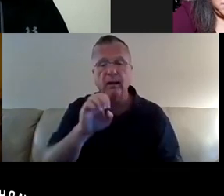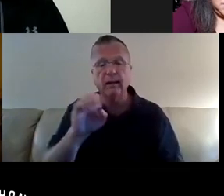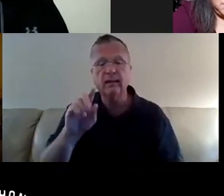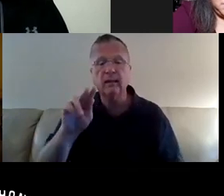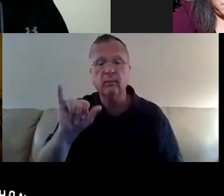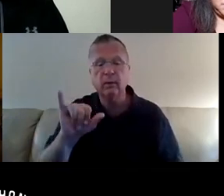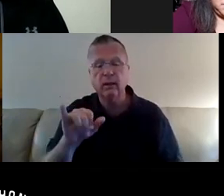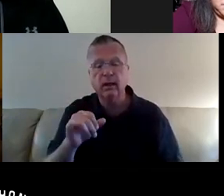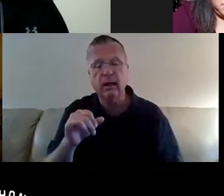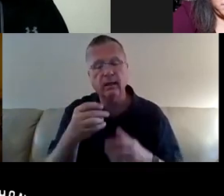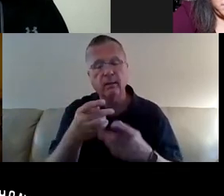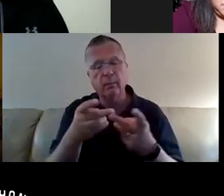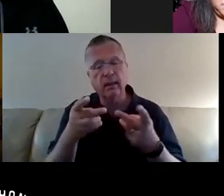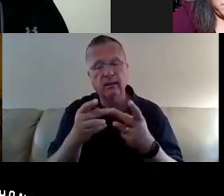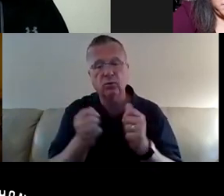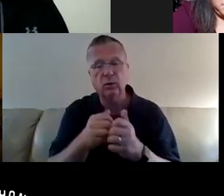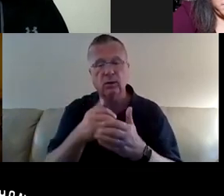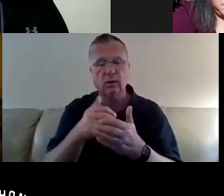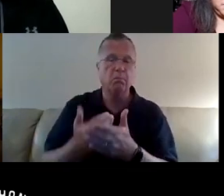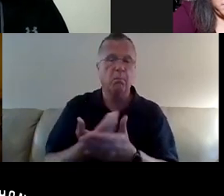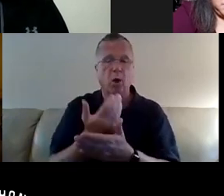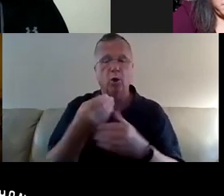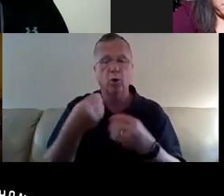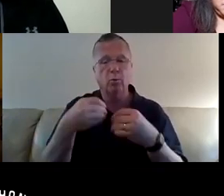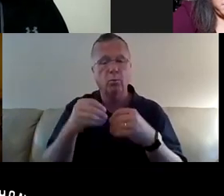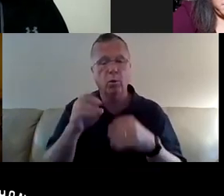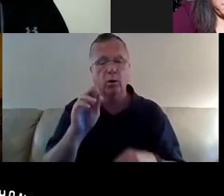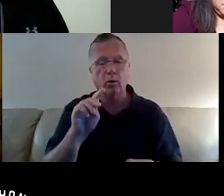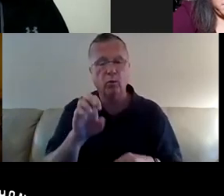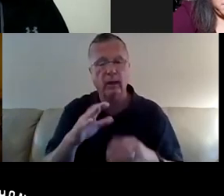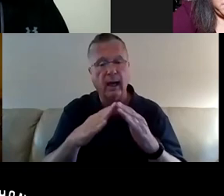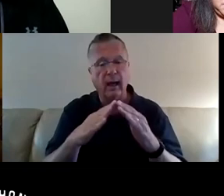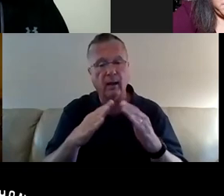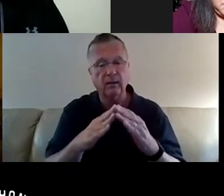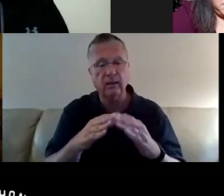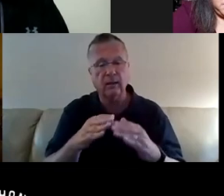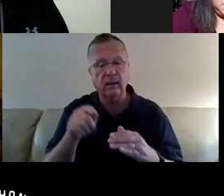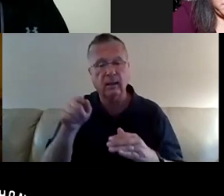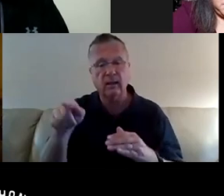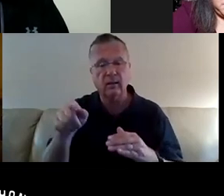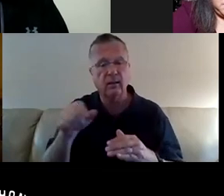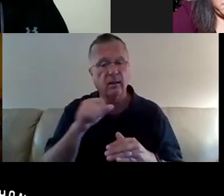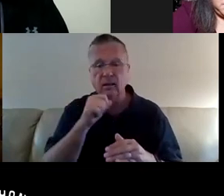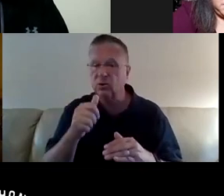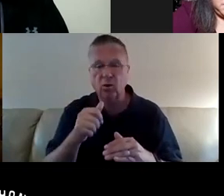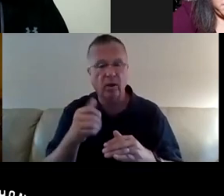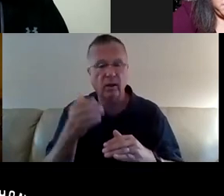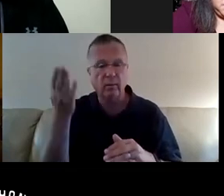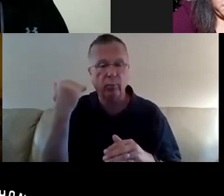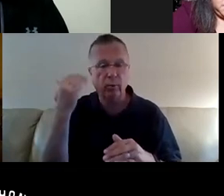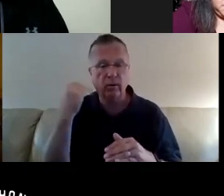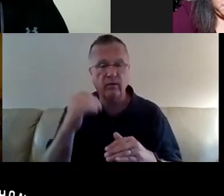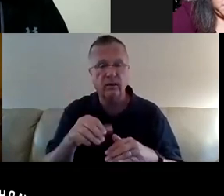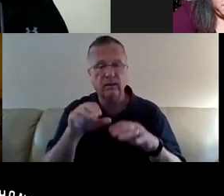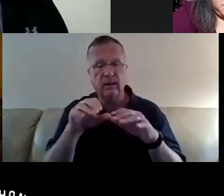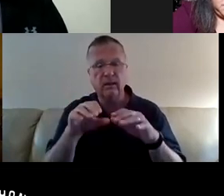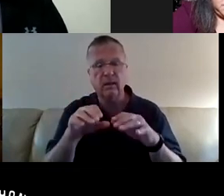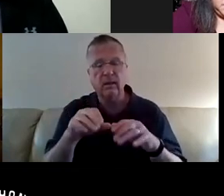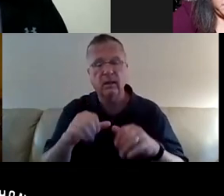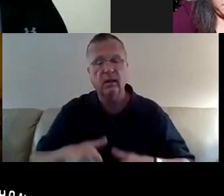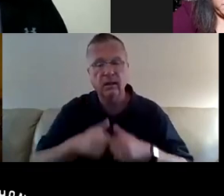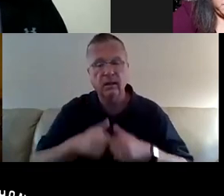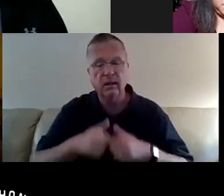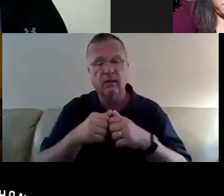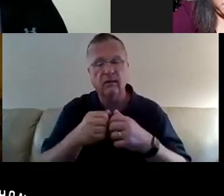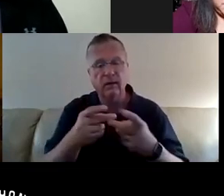modern market rate housing was built was not in previously occupied space. Bakery Square apartments